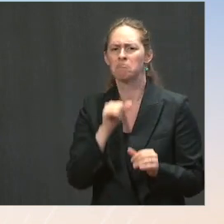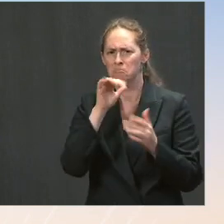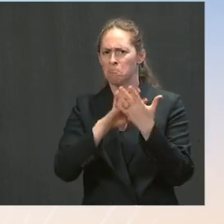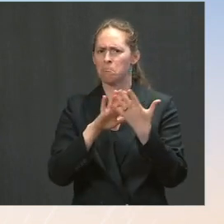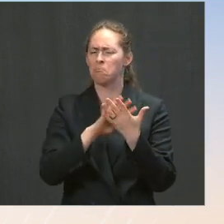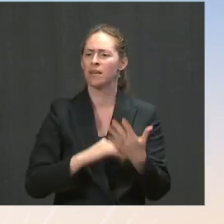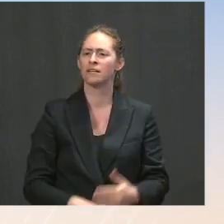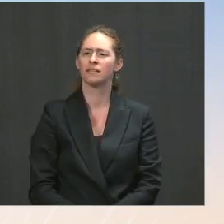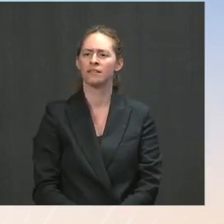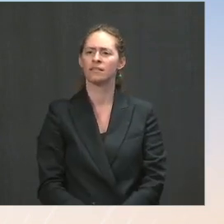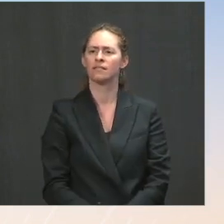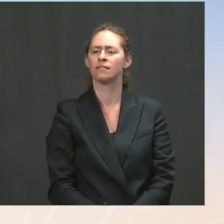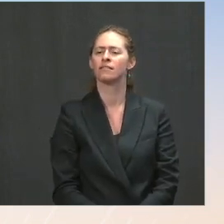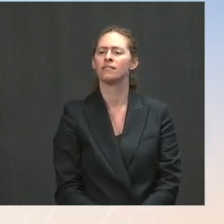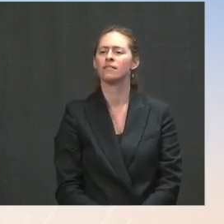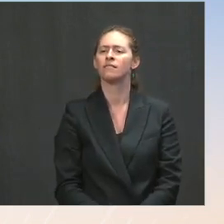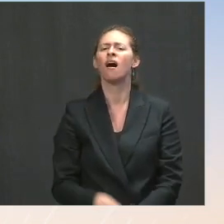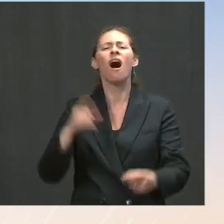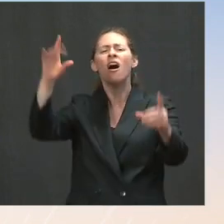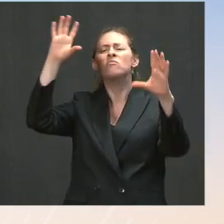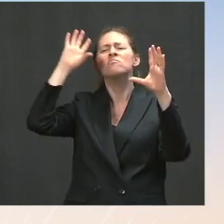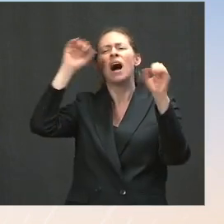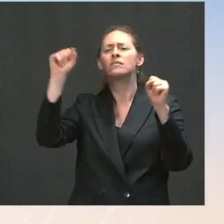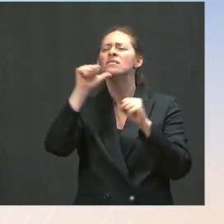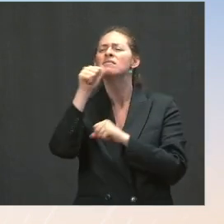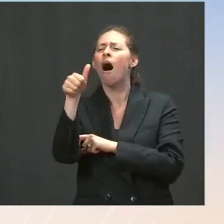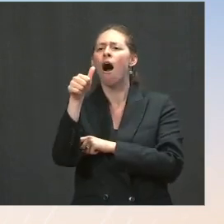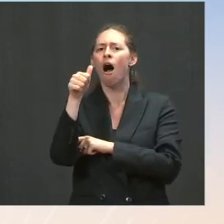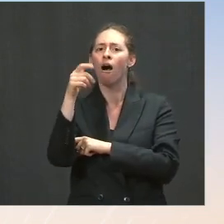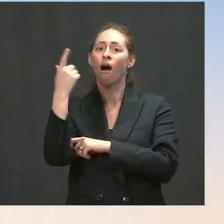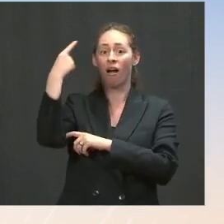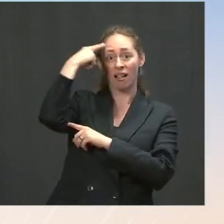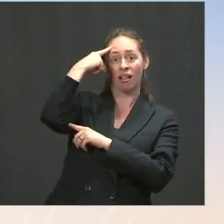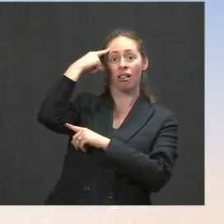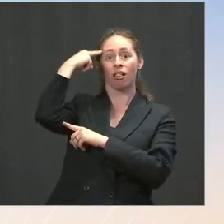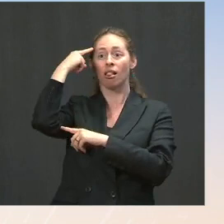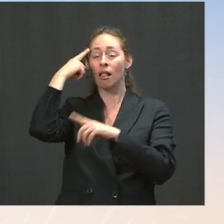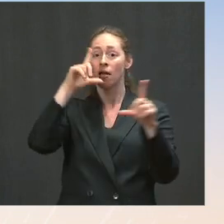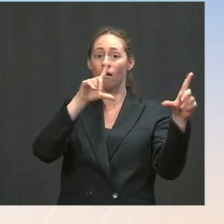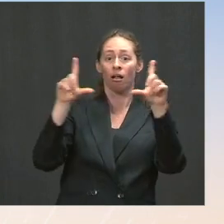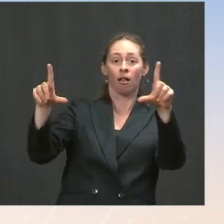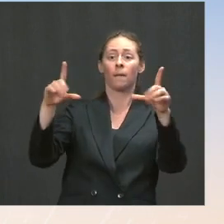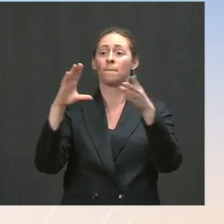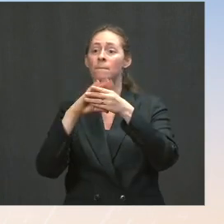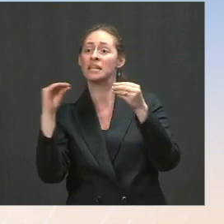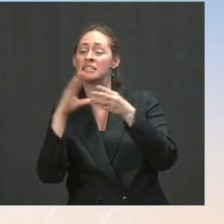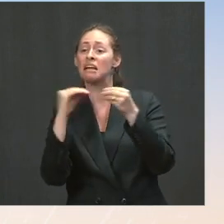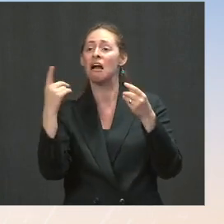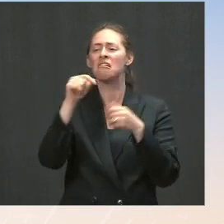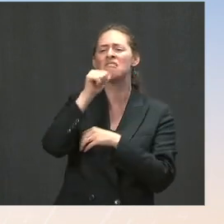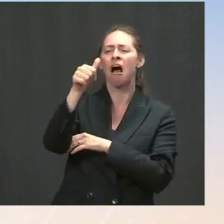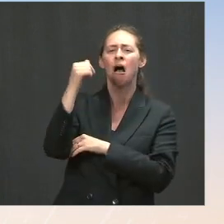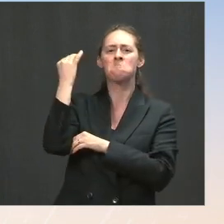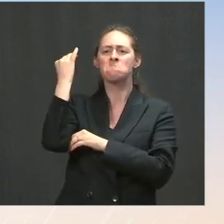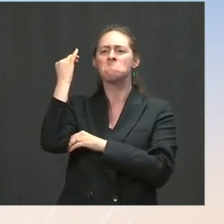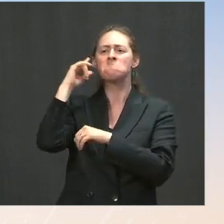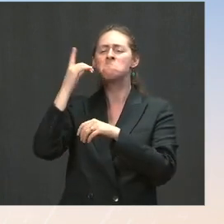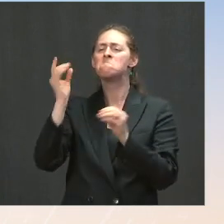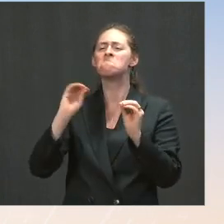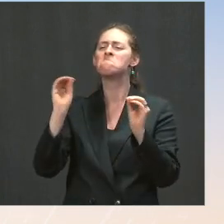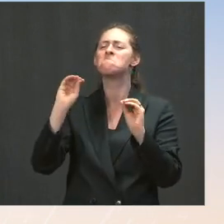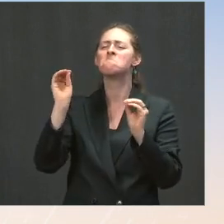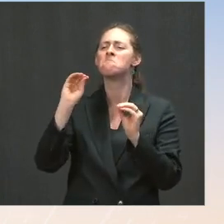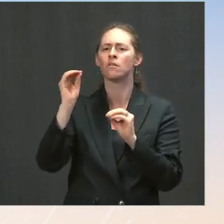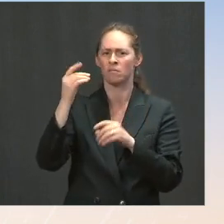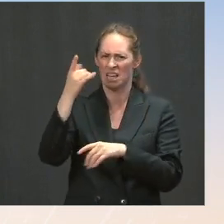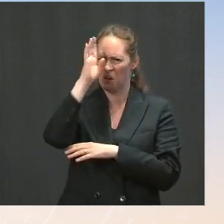at, as the President of the United States, at a time where we came in with a dangerous distrust